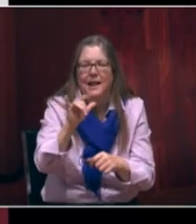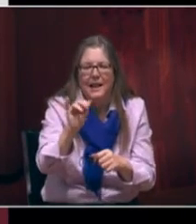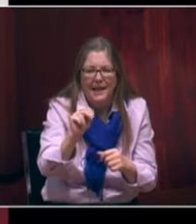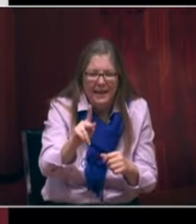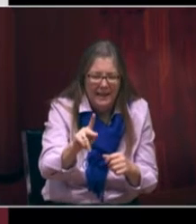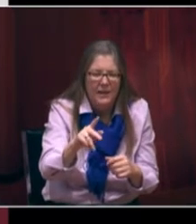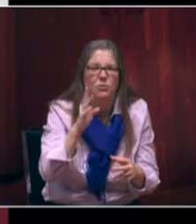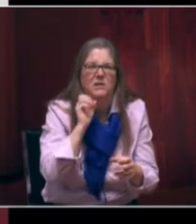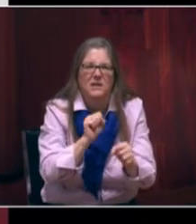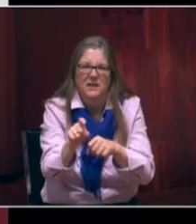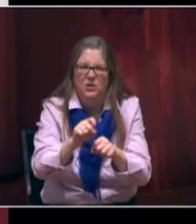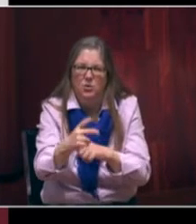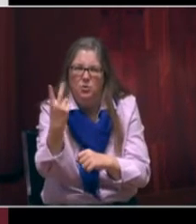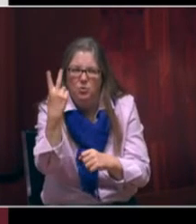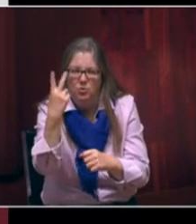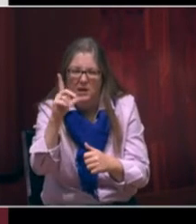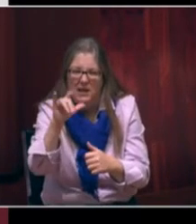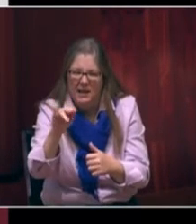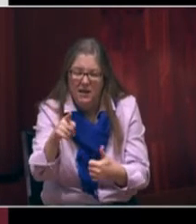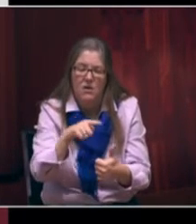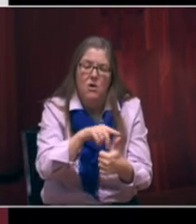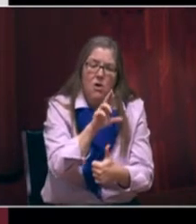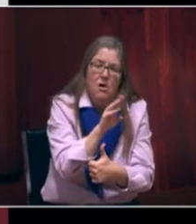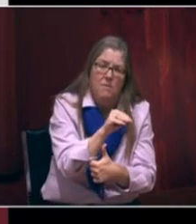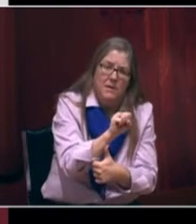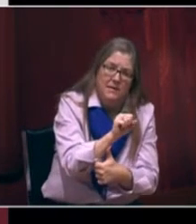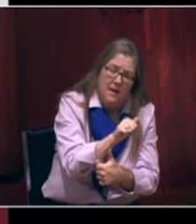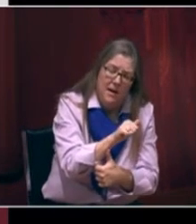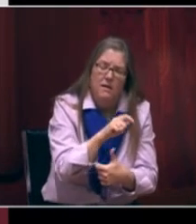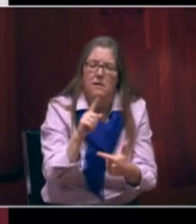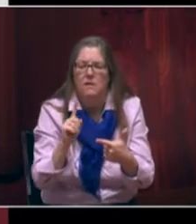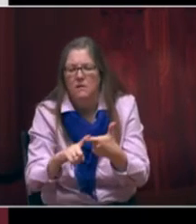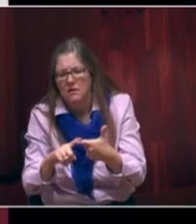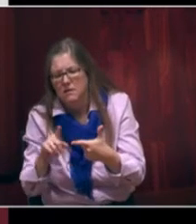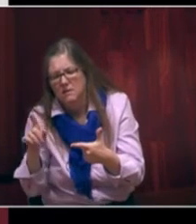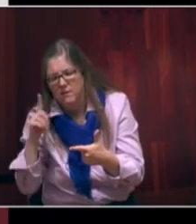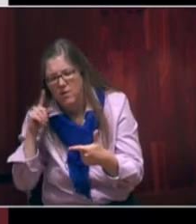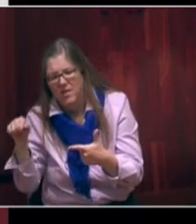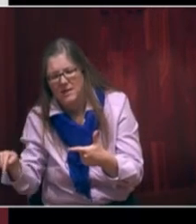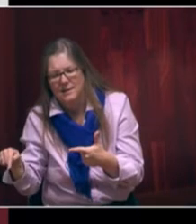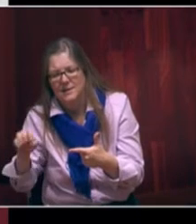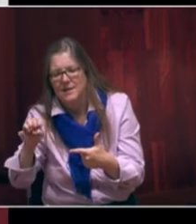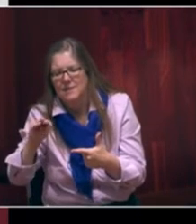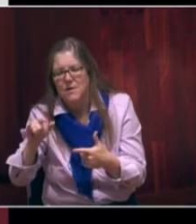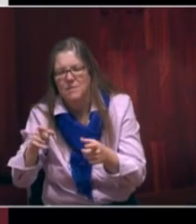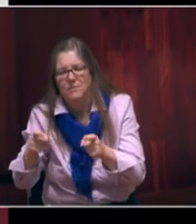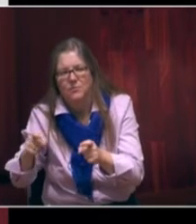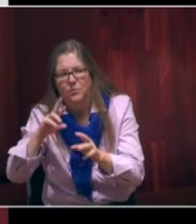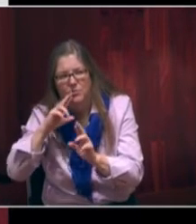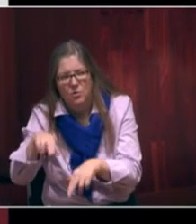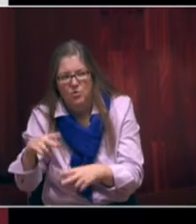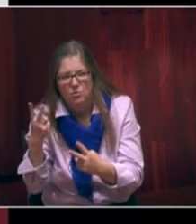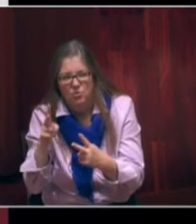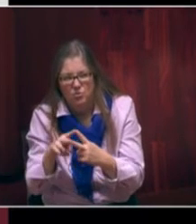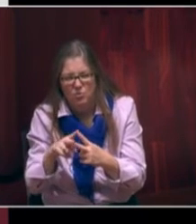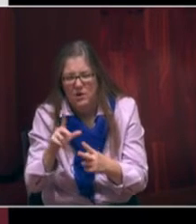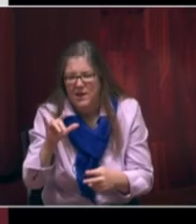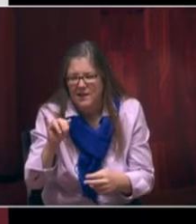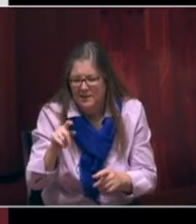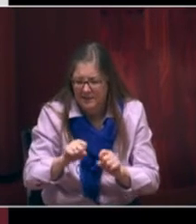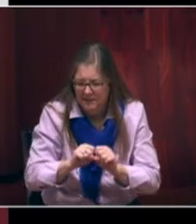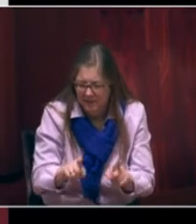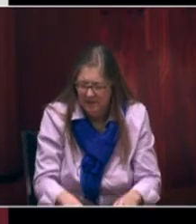getting two links this year, one link for the RMSA and a second link for this email management report.